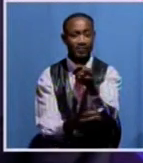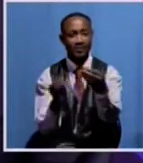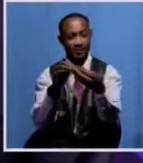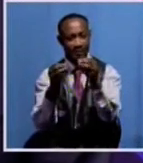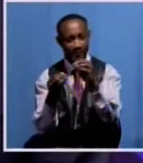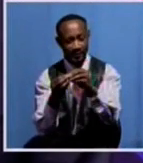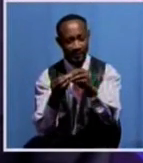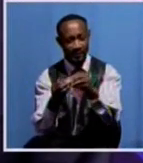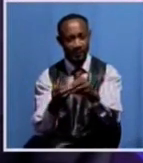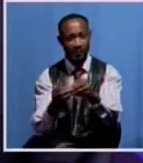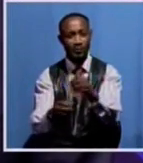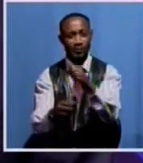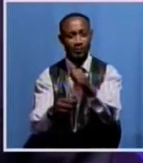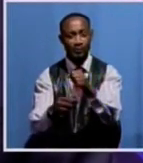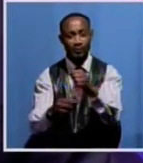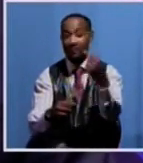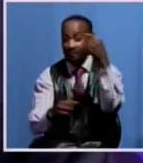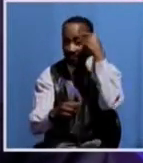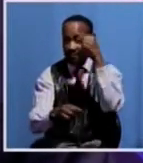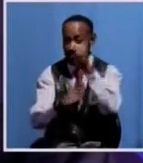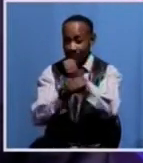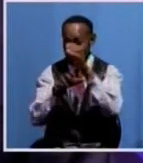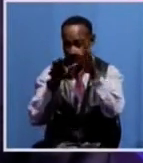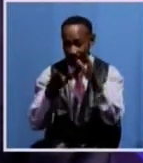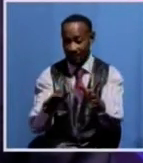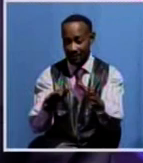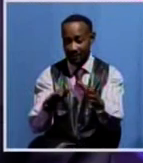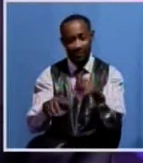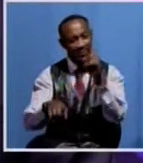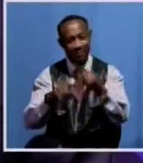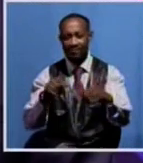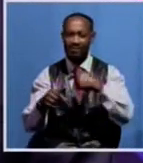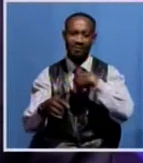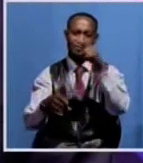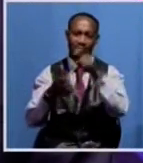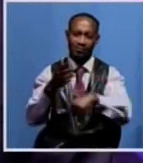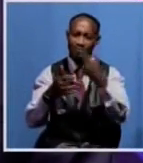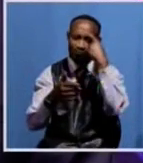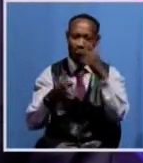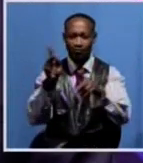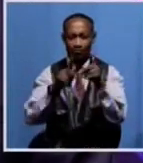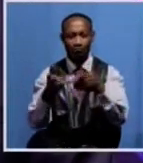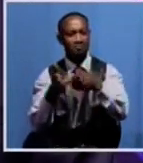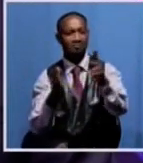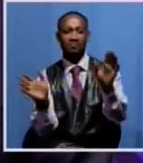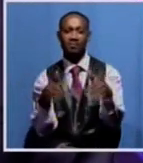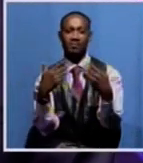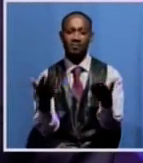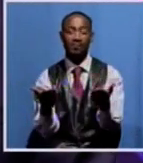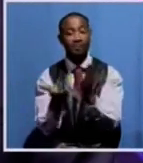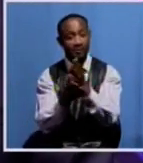to employees of government, because you can't carry your staff without paying them. Now, after you have